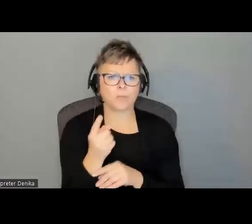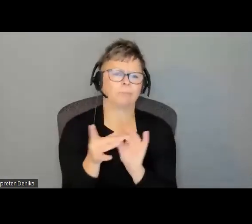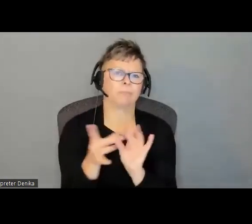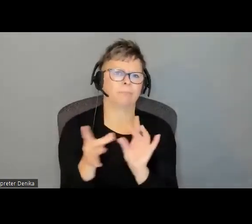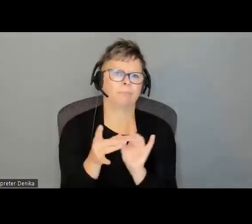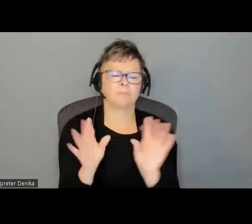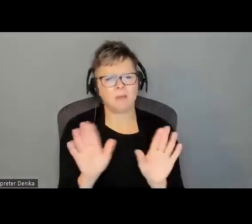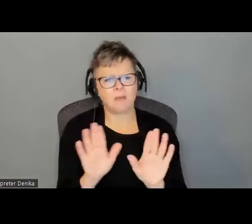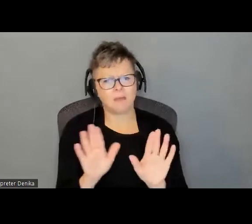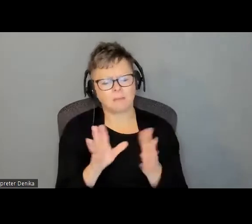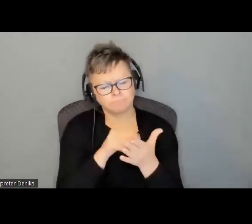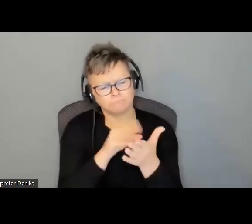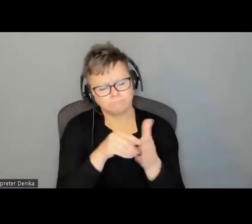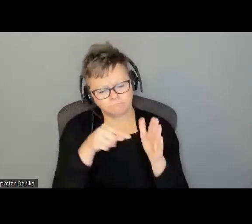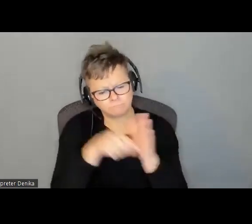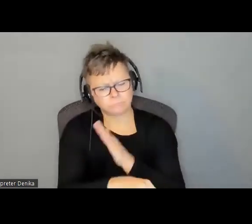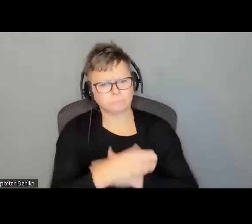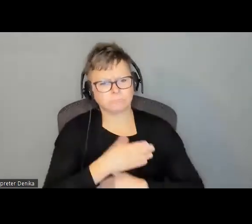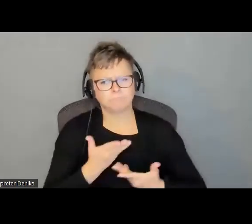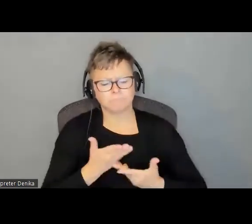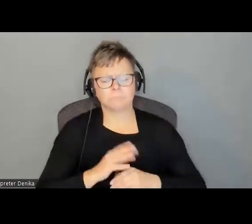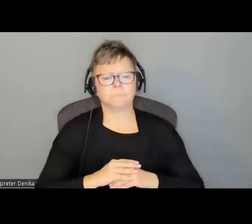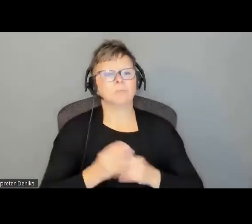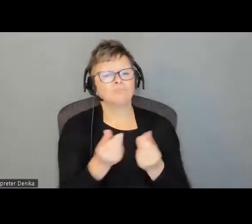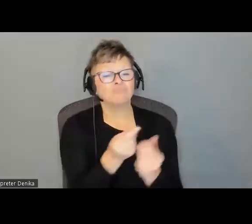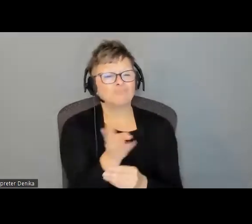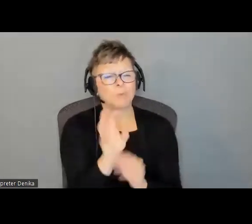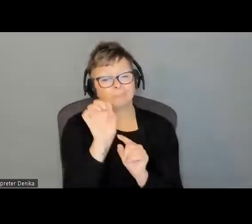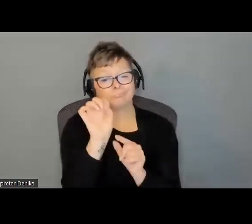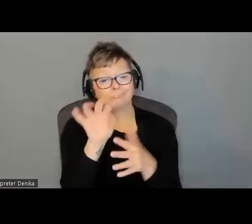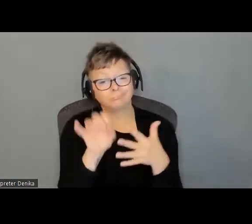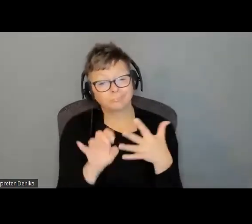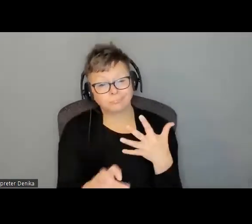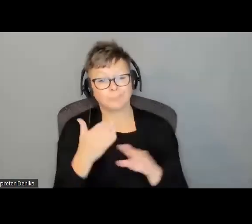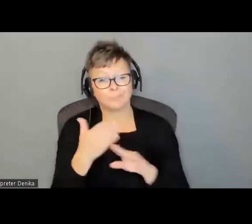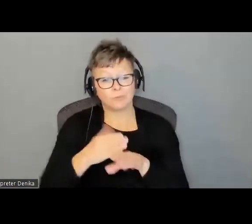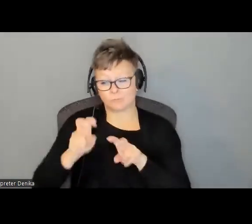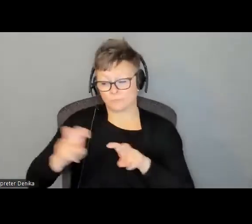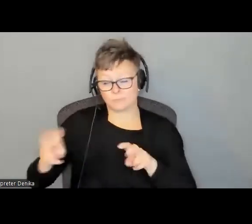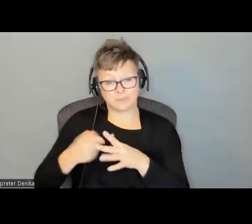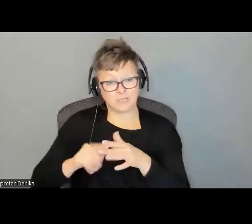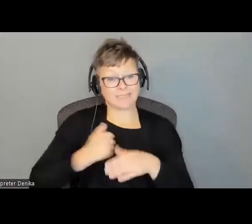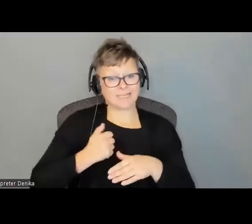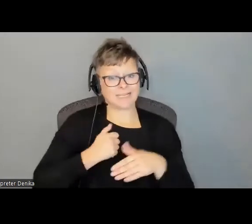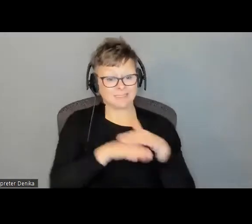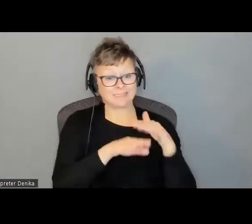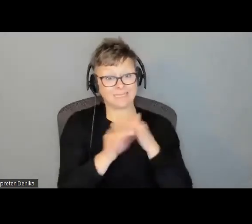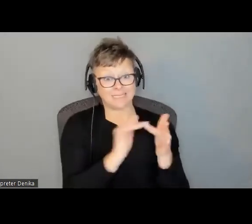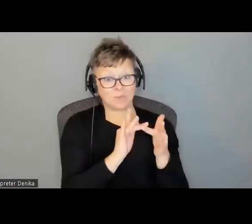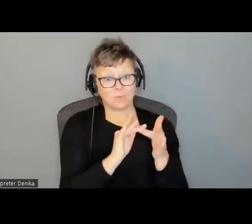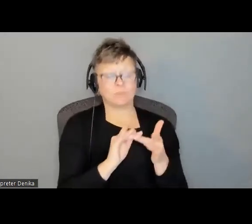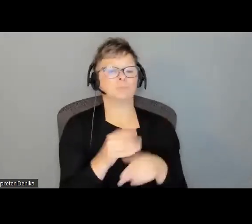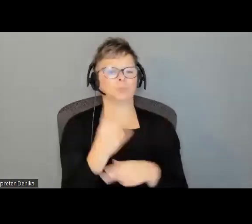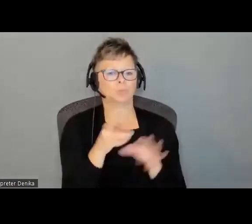A few housekeeping items to share with you before the panel starts. The Canadian Accessibility Network is a bilingual network. The